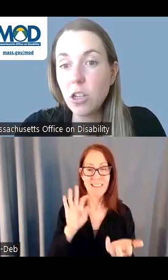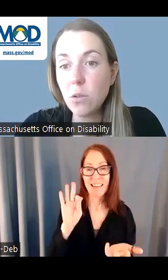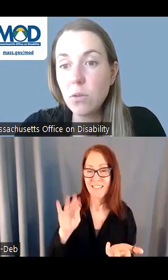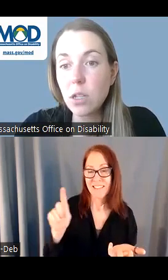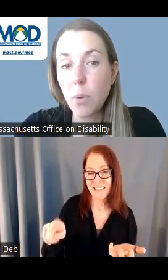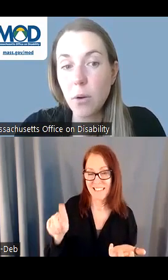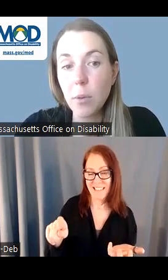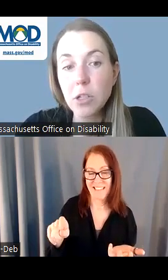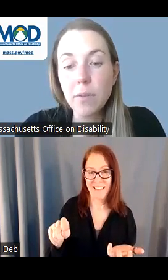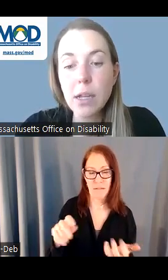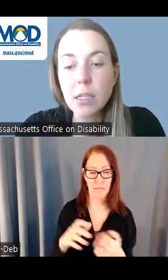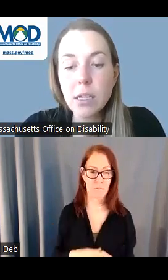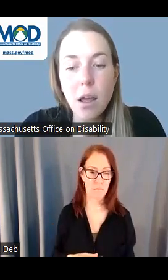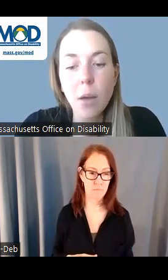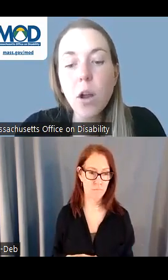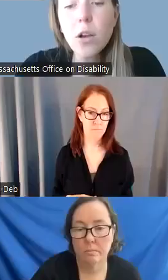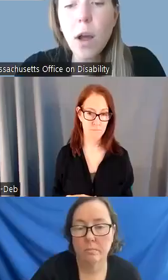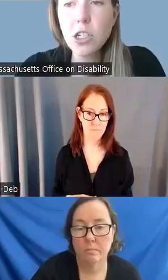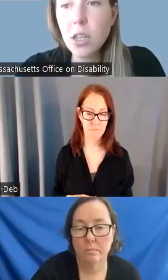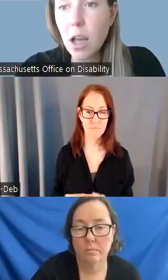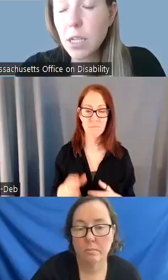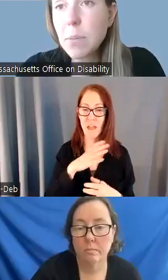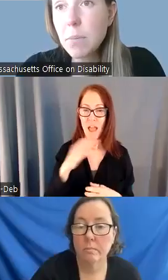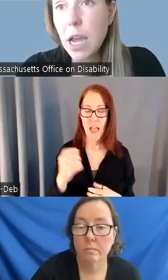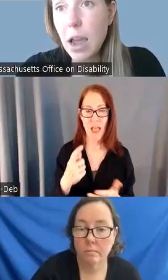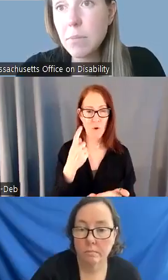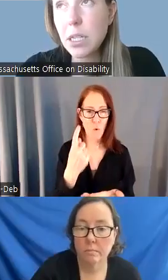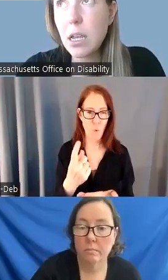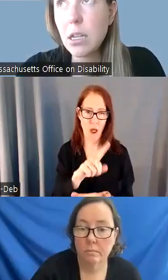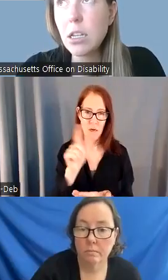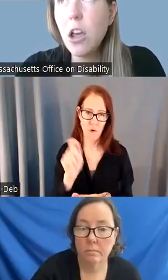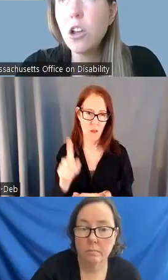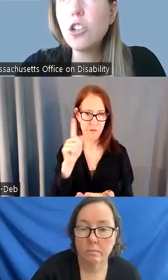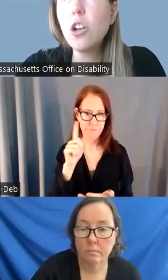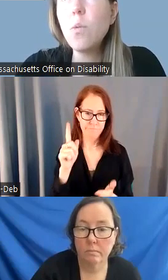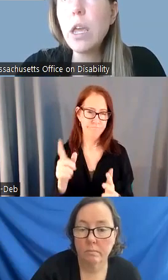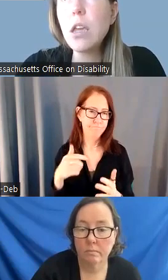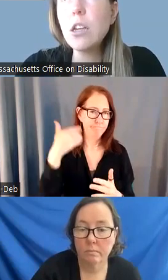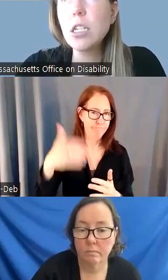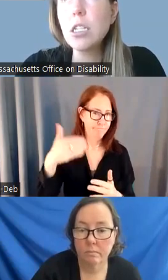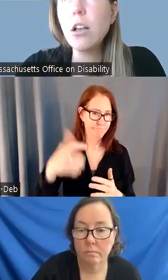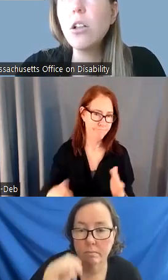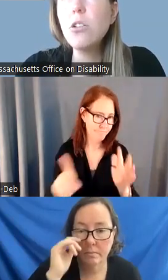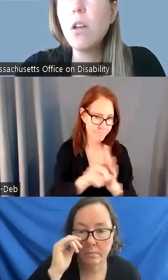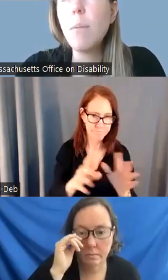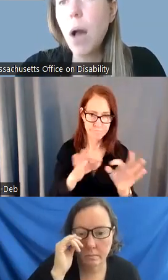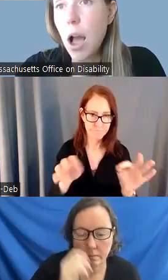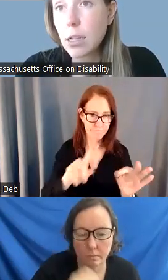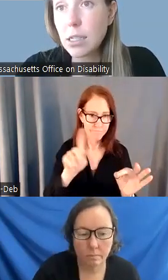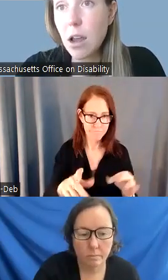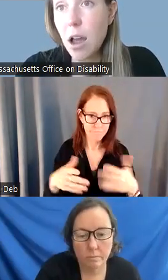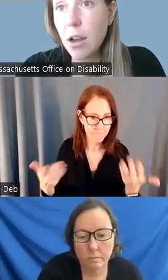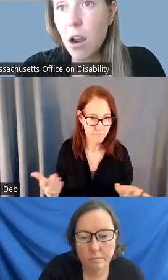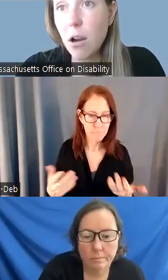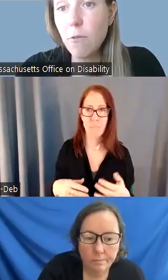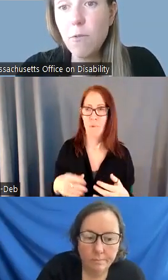one to use the program or service. And one question that comes up sometimes is, should we just include a